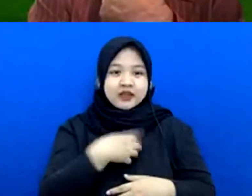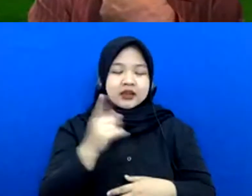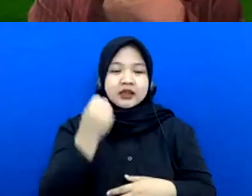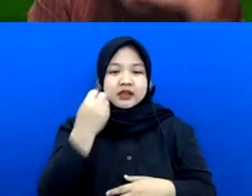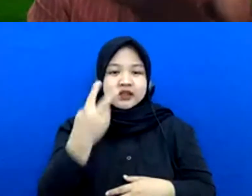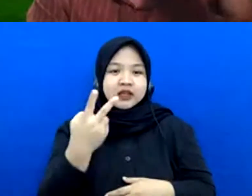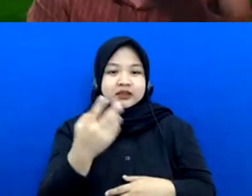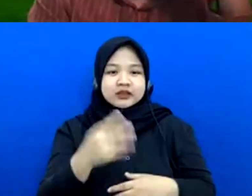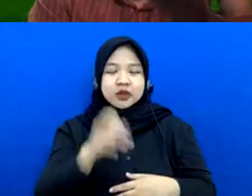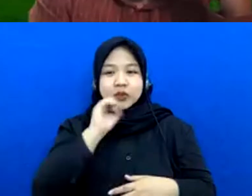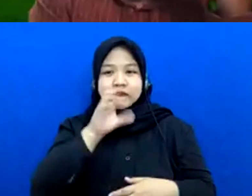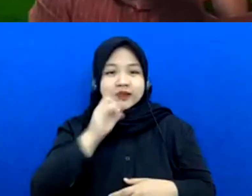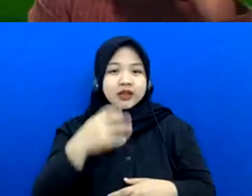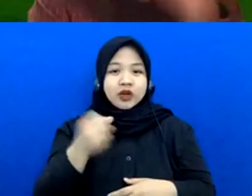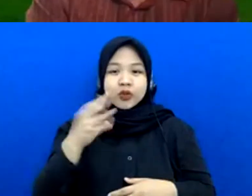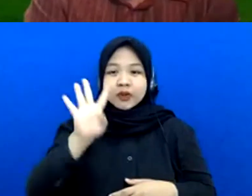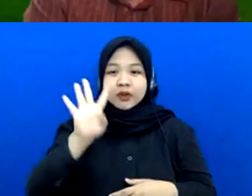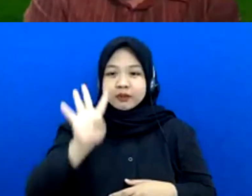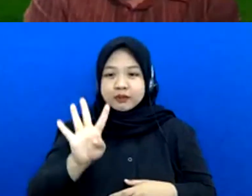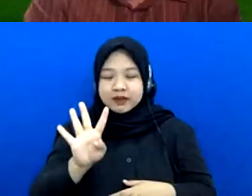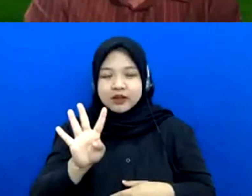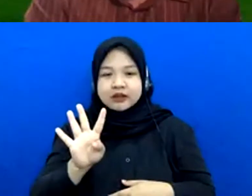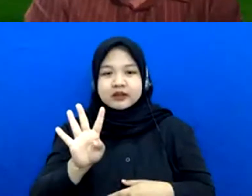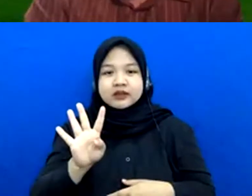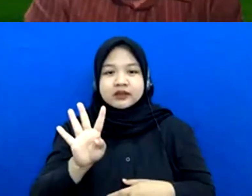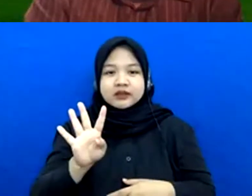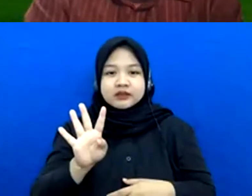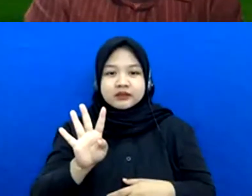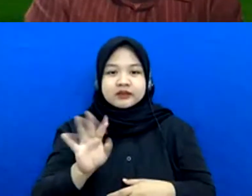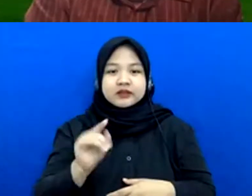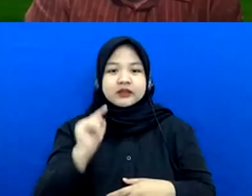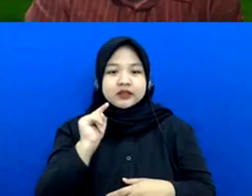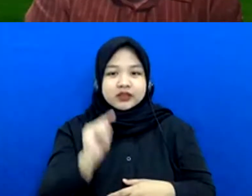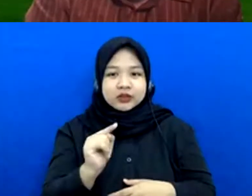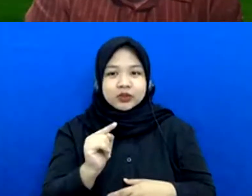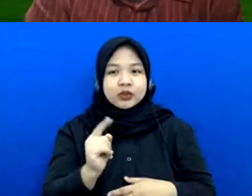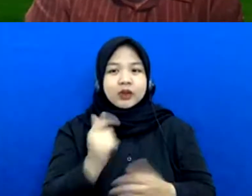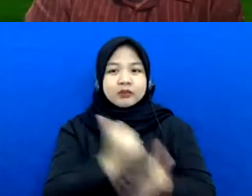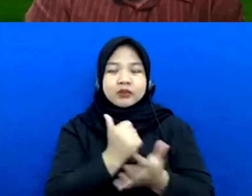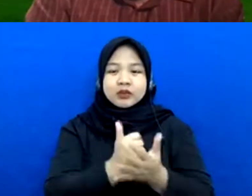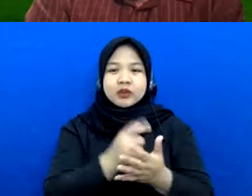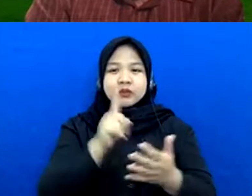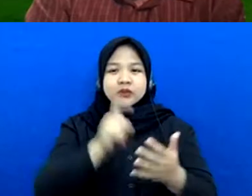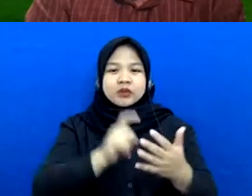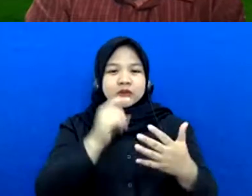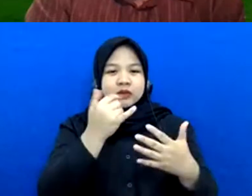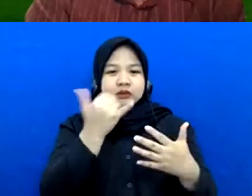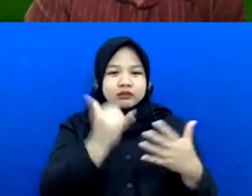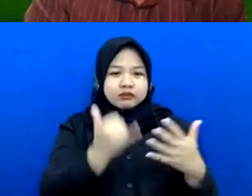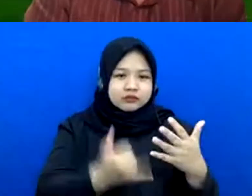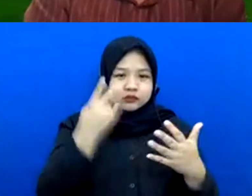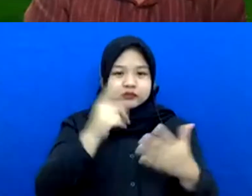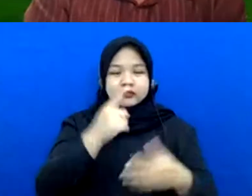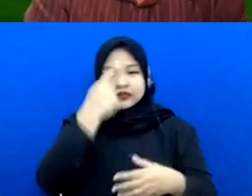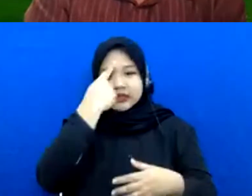4, which is again. It's really an evaluation, I suppose, of the